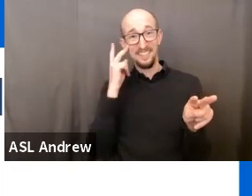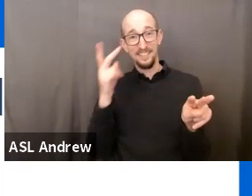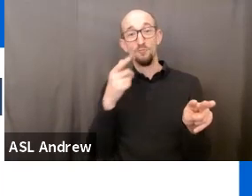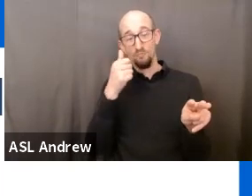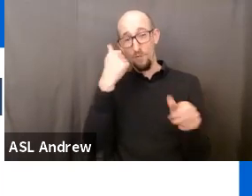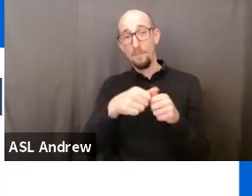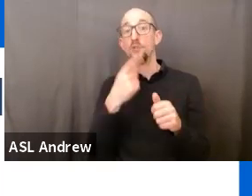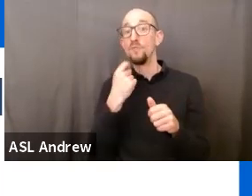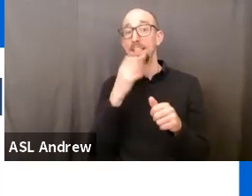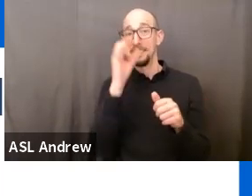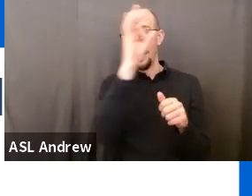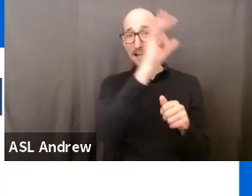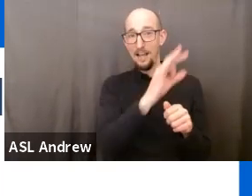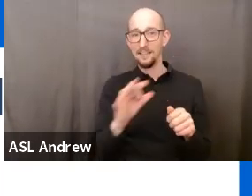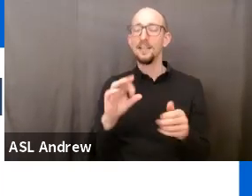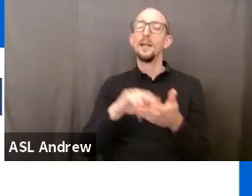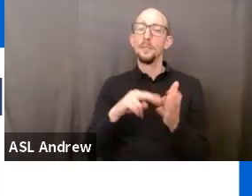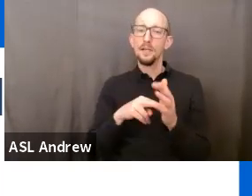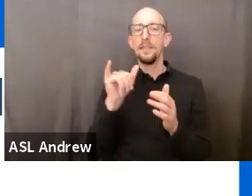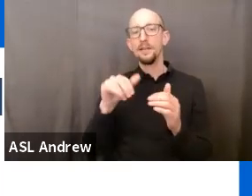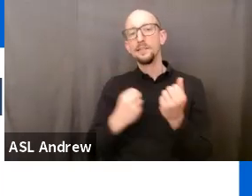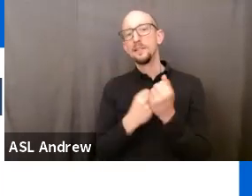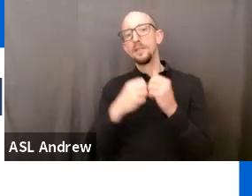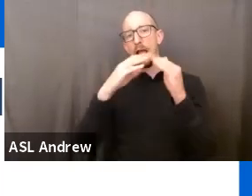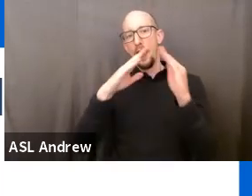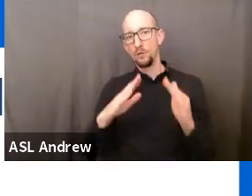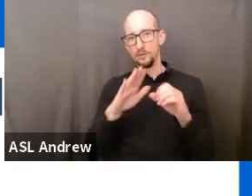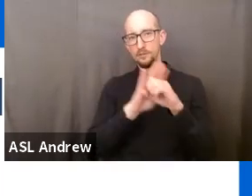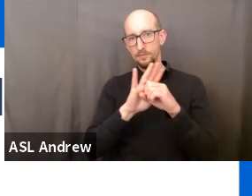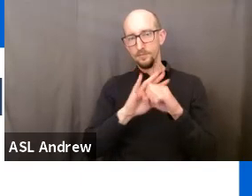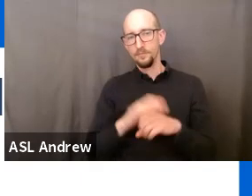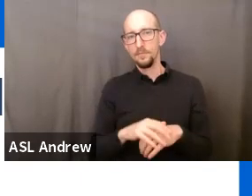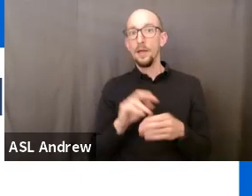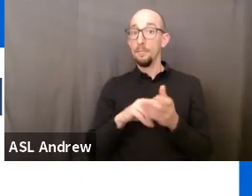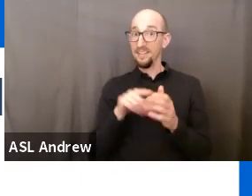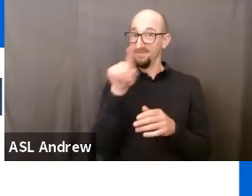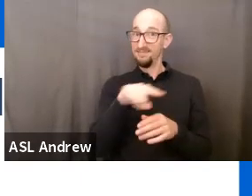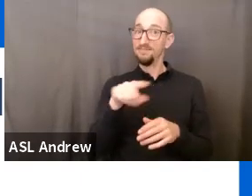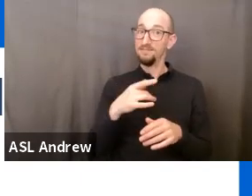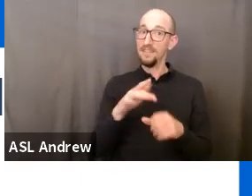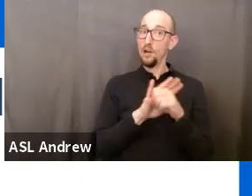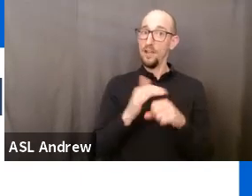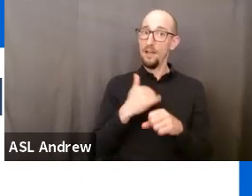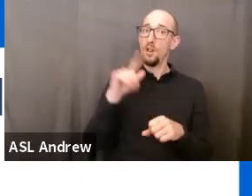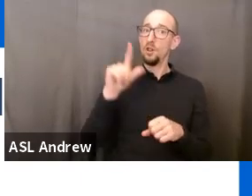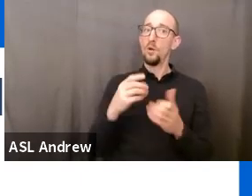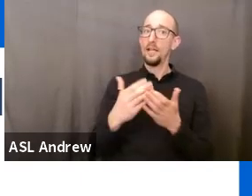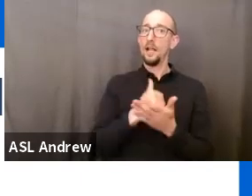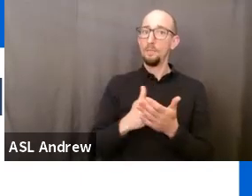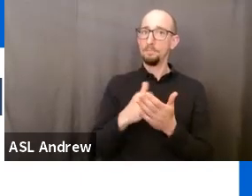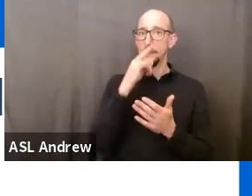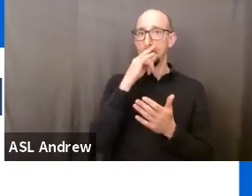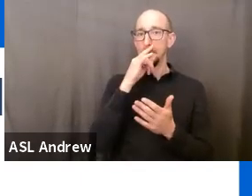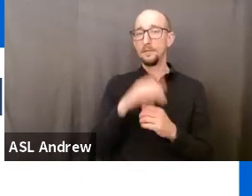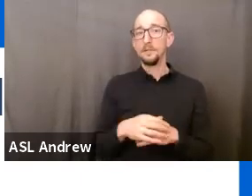housing, meaning low income kids, they're still in higher tiers. There were a lot in the light